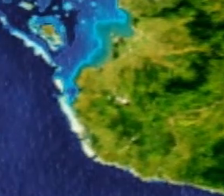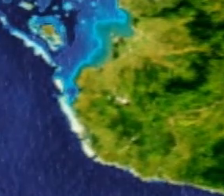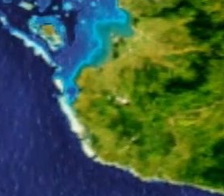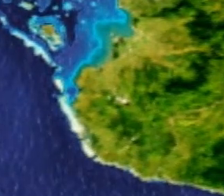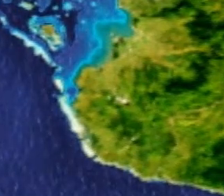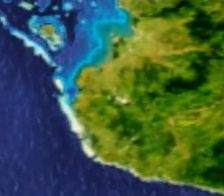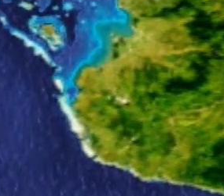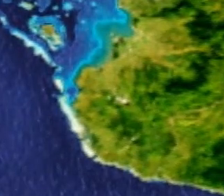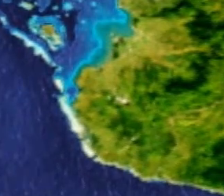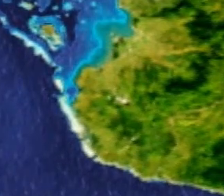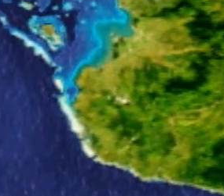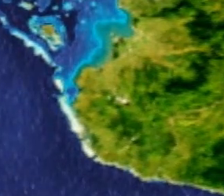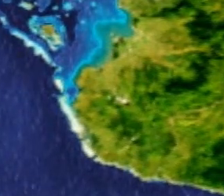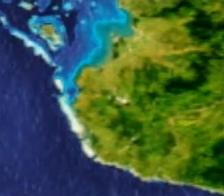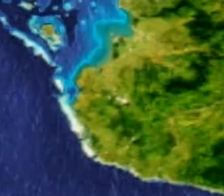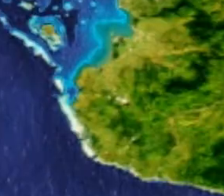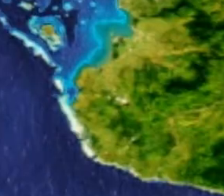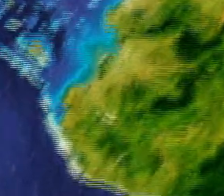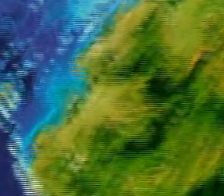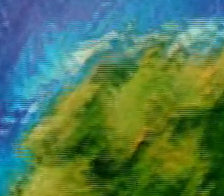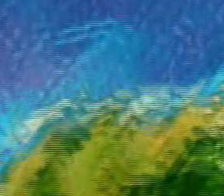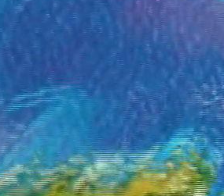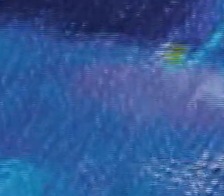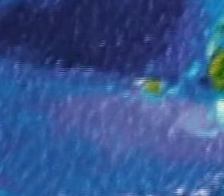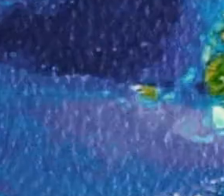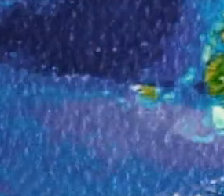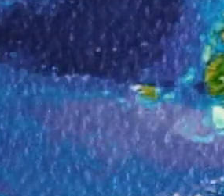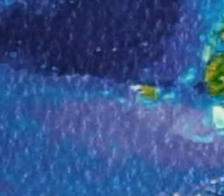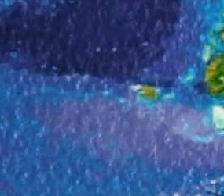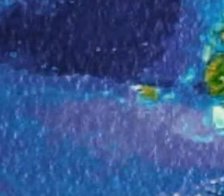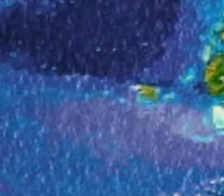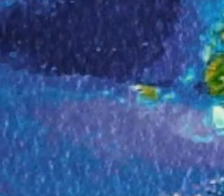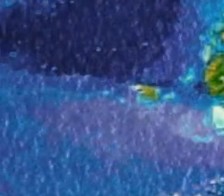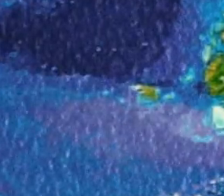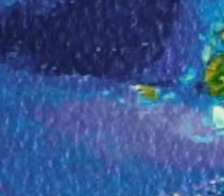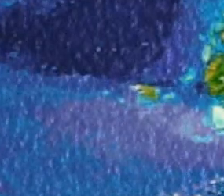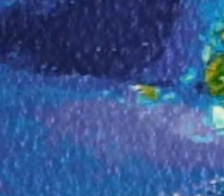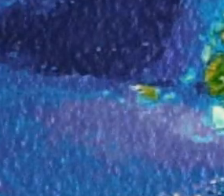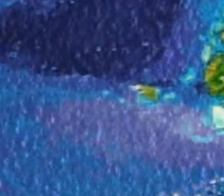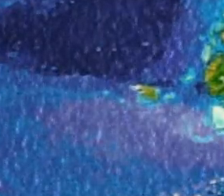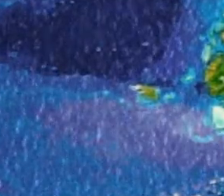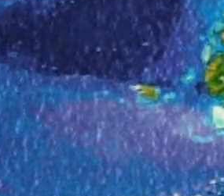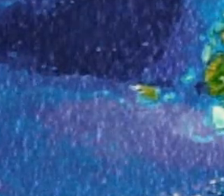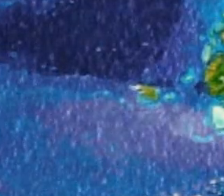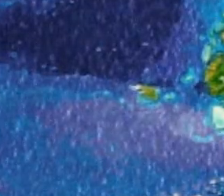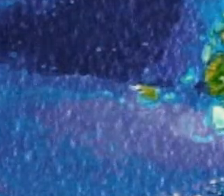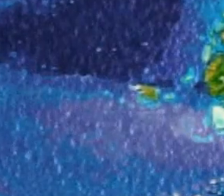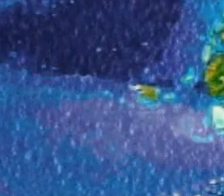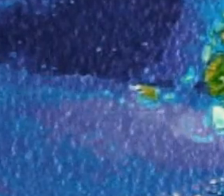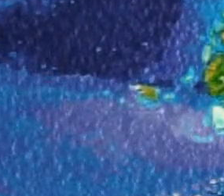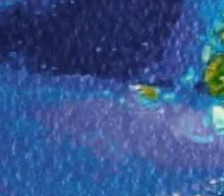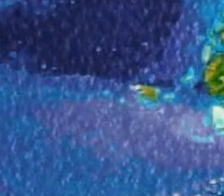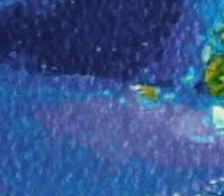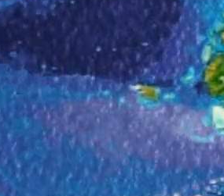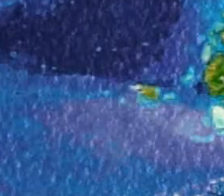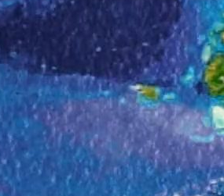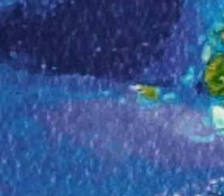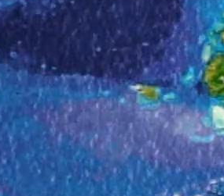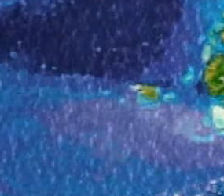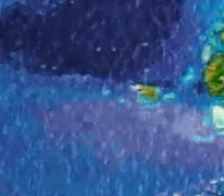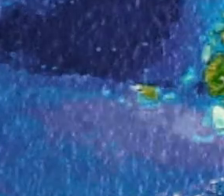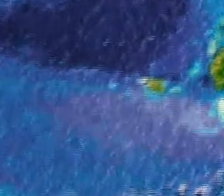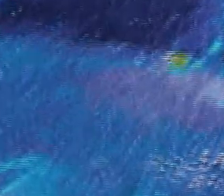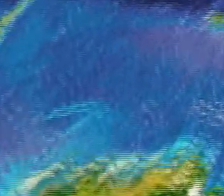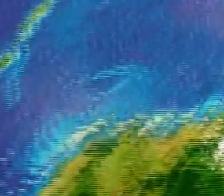with some showers in the afternoon. And up north, showers persisted throughout and there's a chance of thunderstorms later